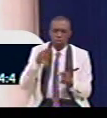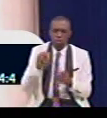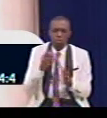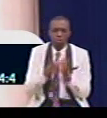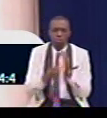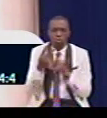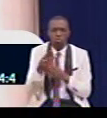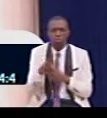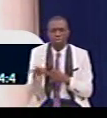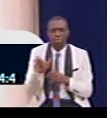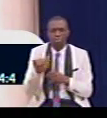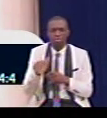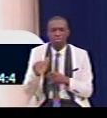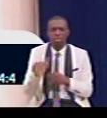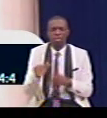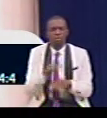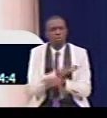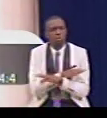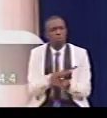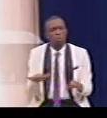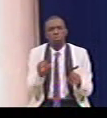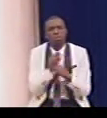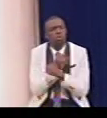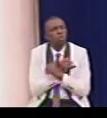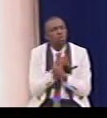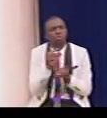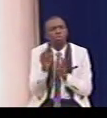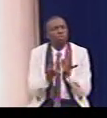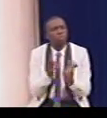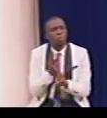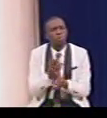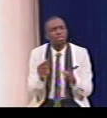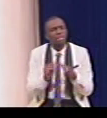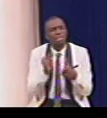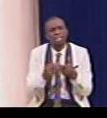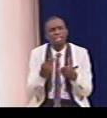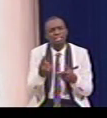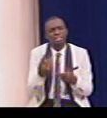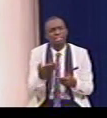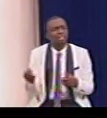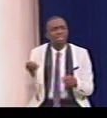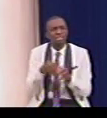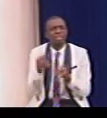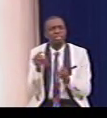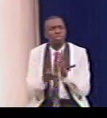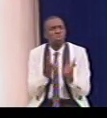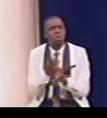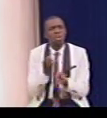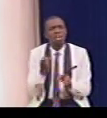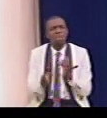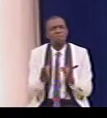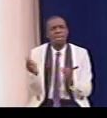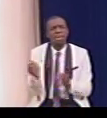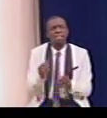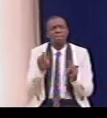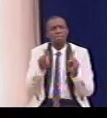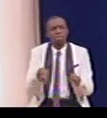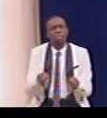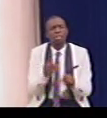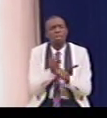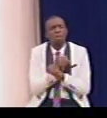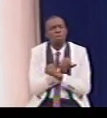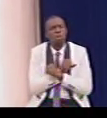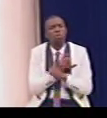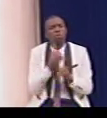love not the world neither the things that are in the world if any man loved the world the love of the father